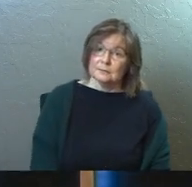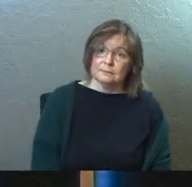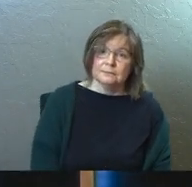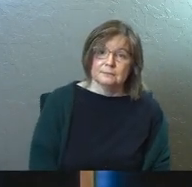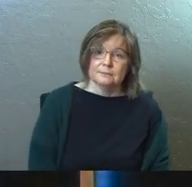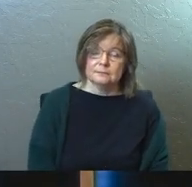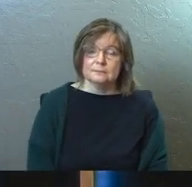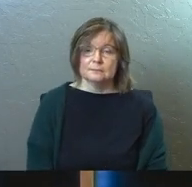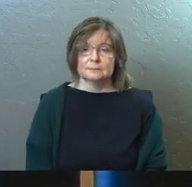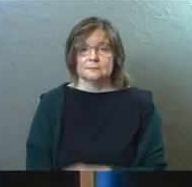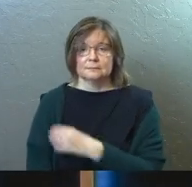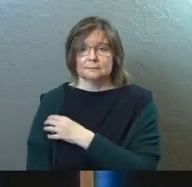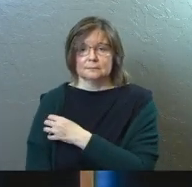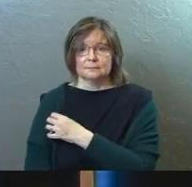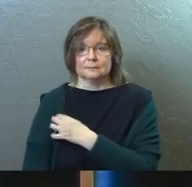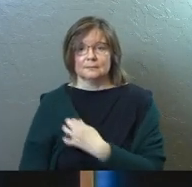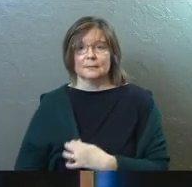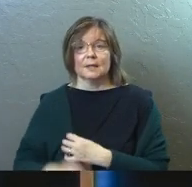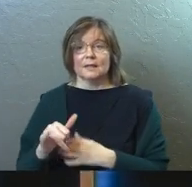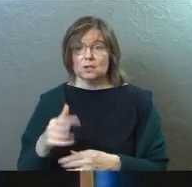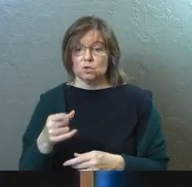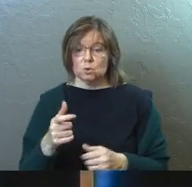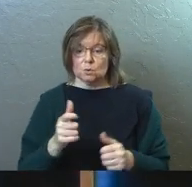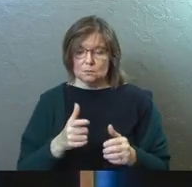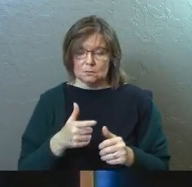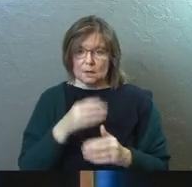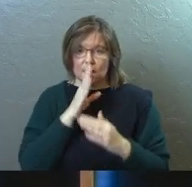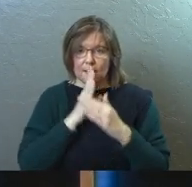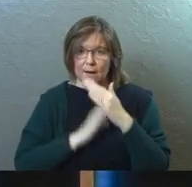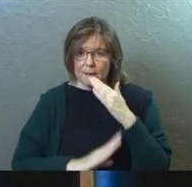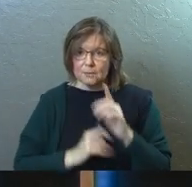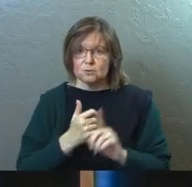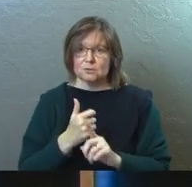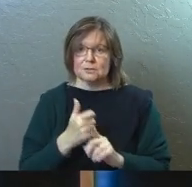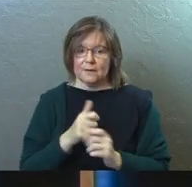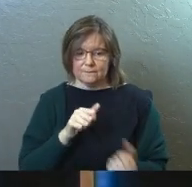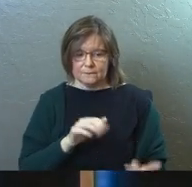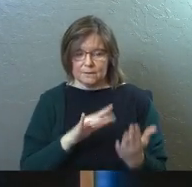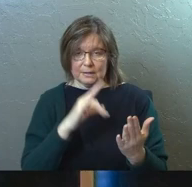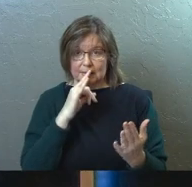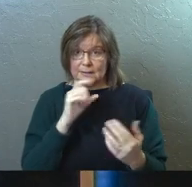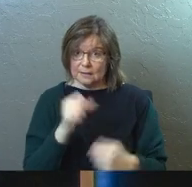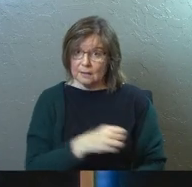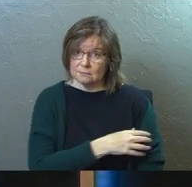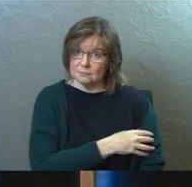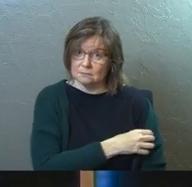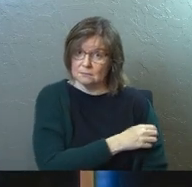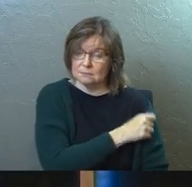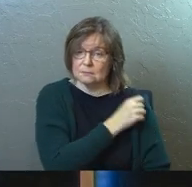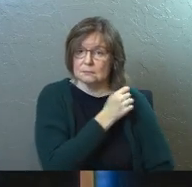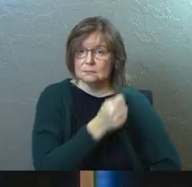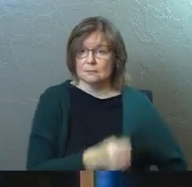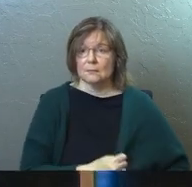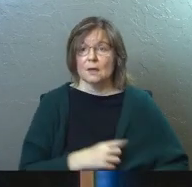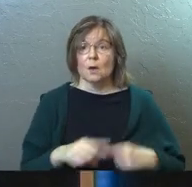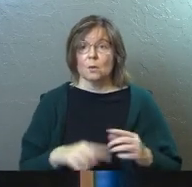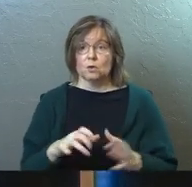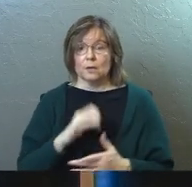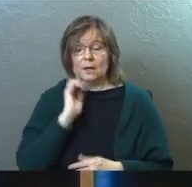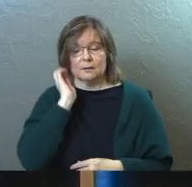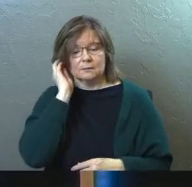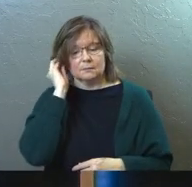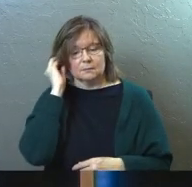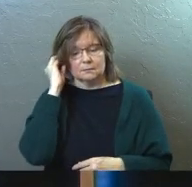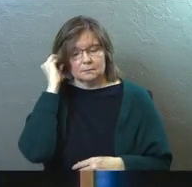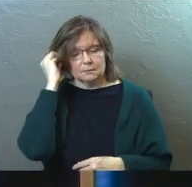yes. That's you proactively humbling yourself in front of the child, yeah? And when you do